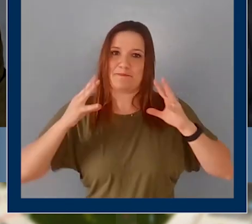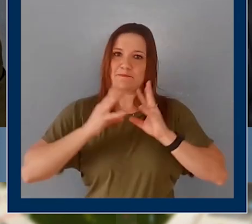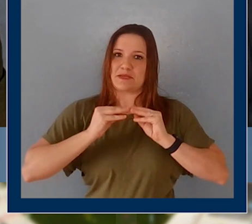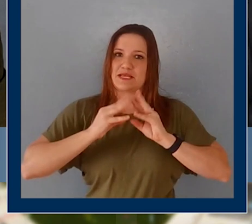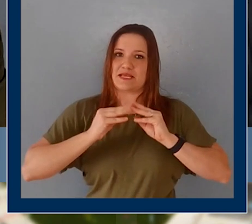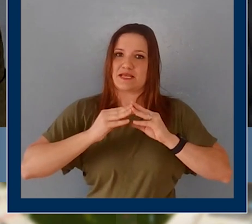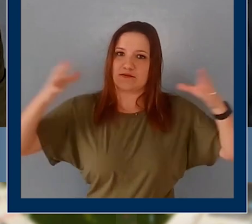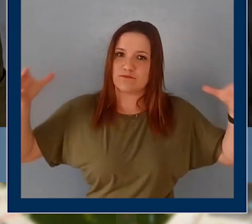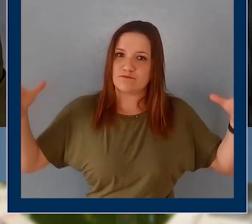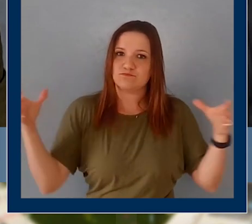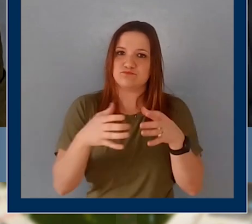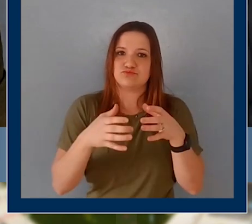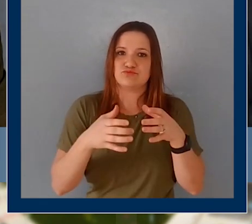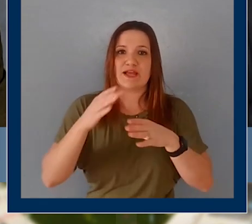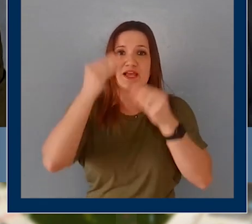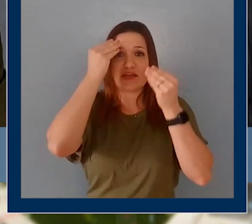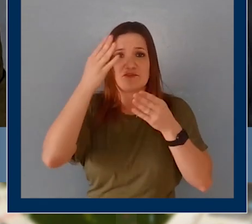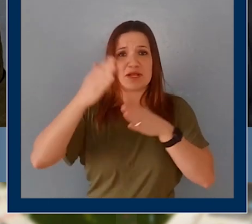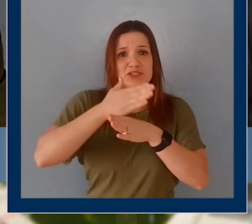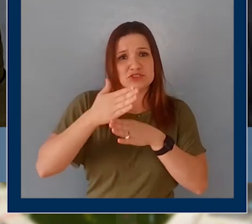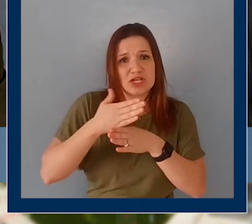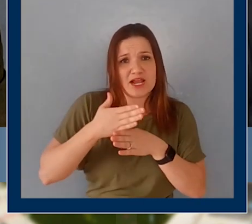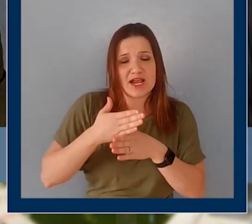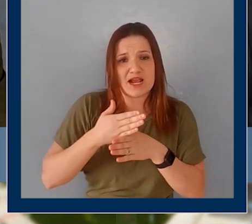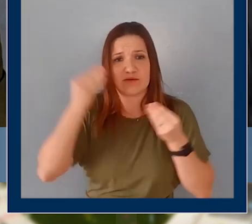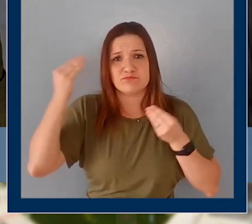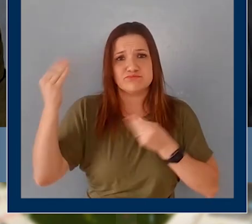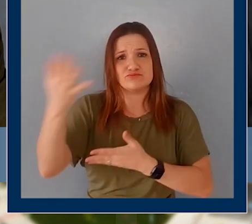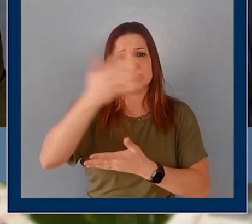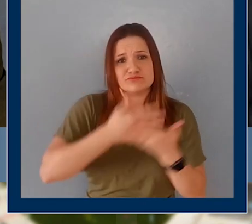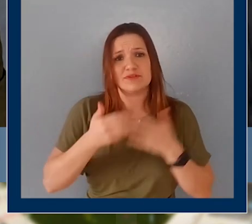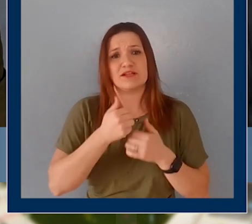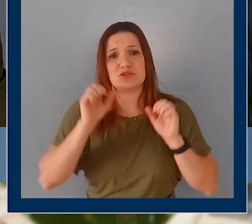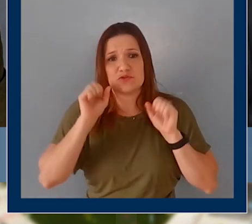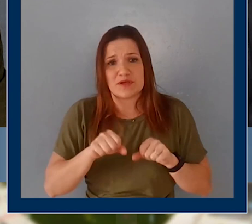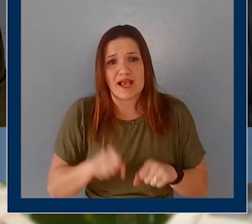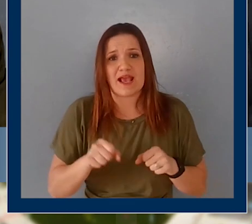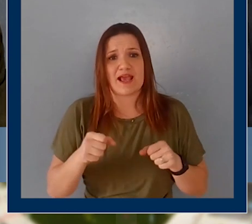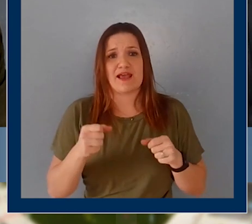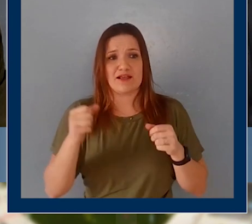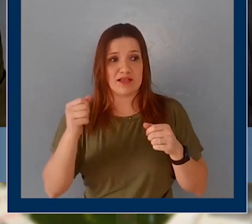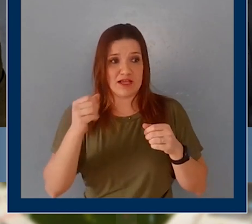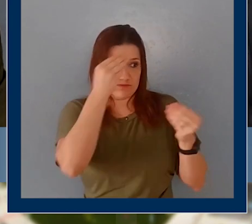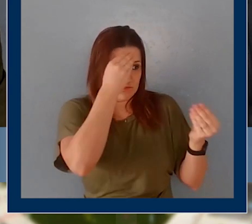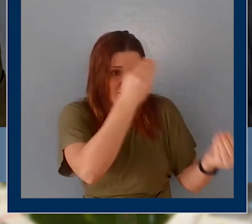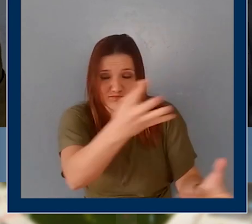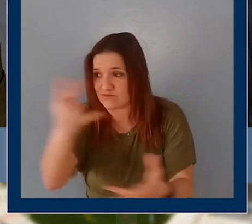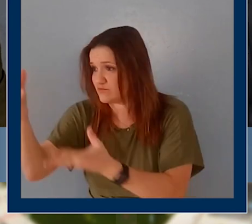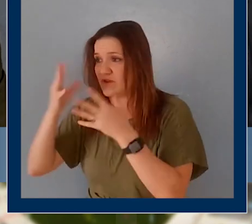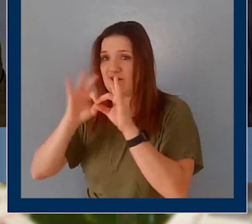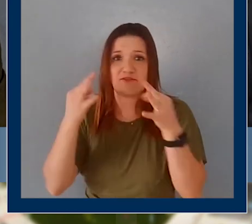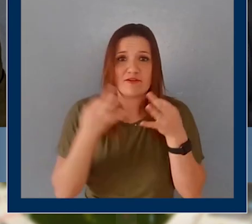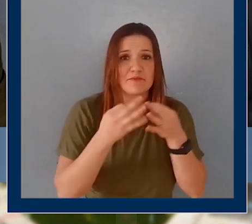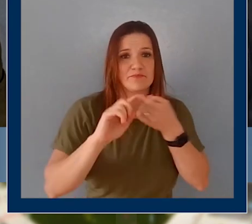virtual community meeting. My name is Deborah Volleson, and I'm the Director of Community Engagement for Kauai Delta. It's been a few weeks since we've had